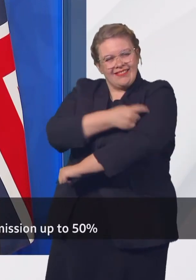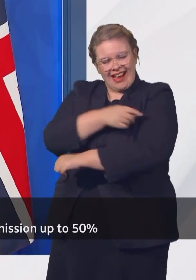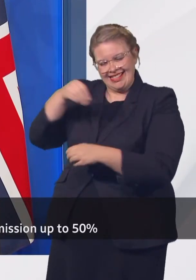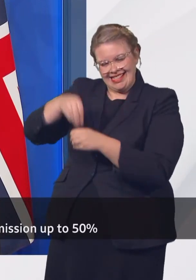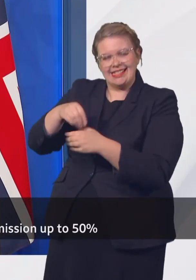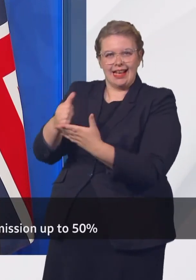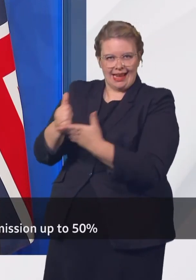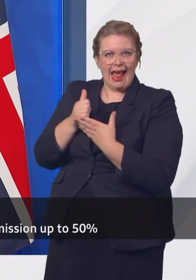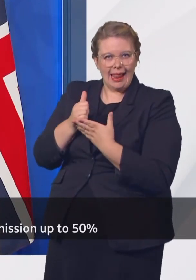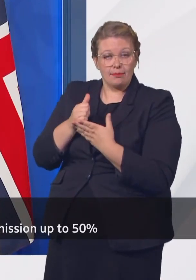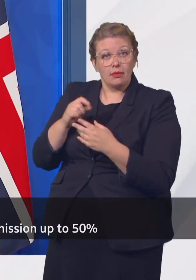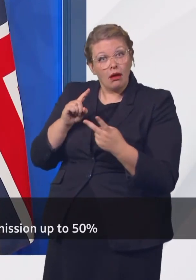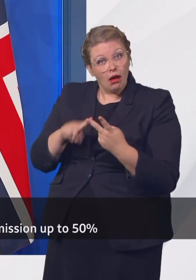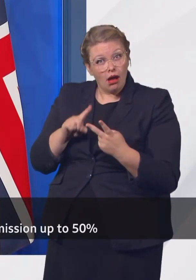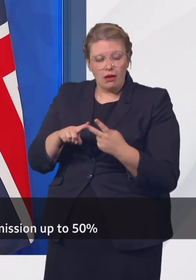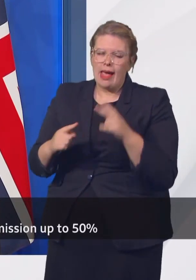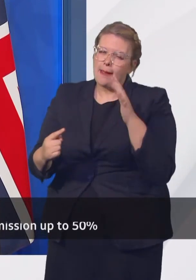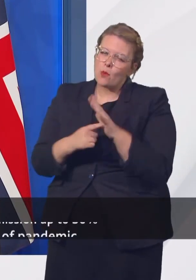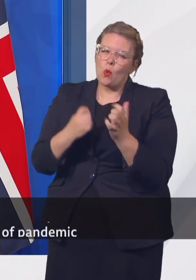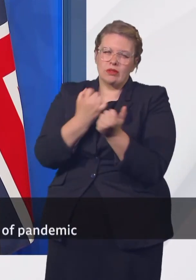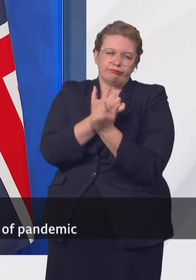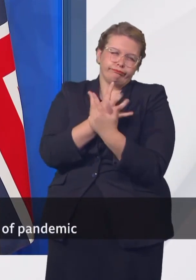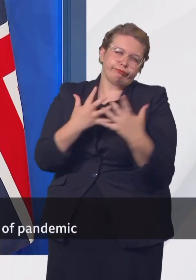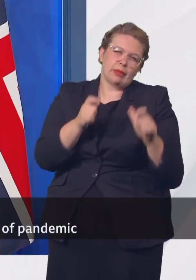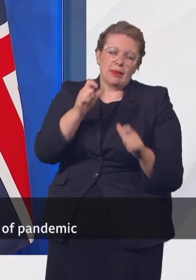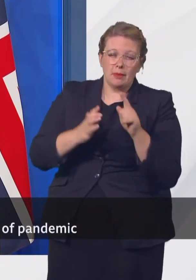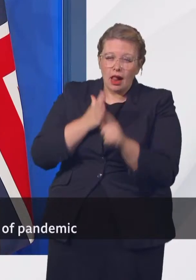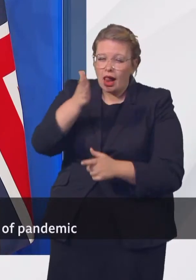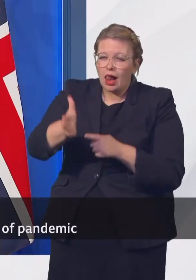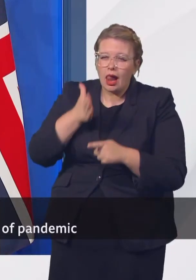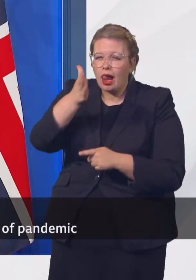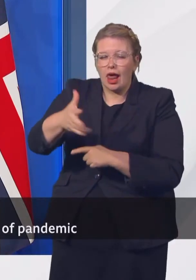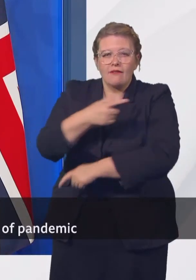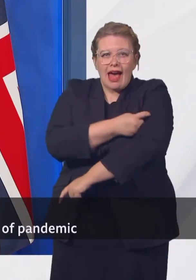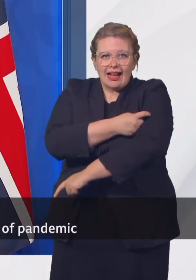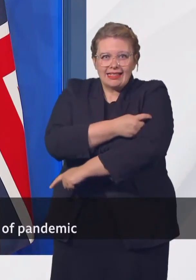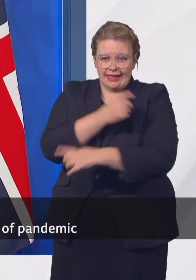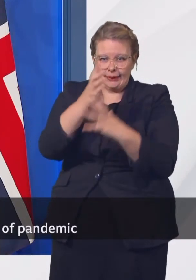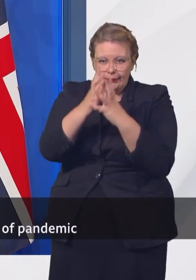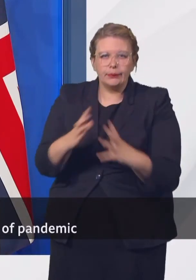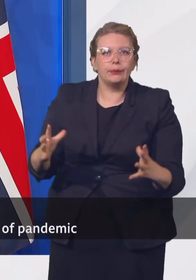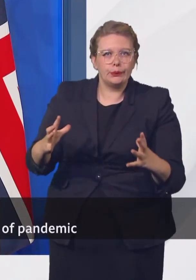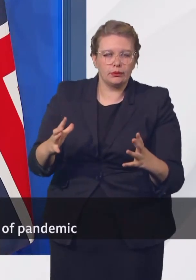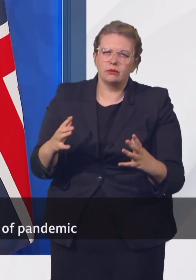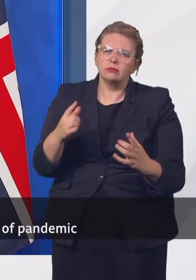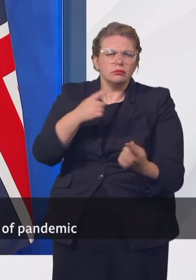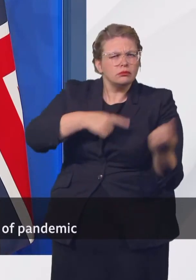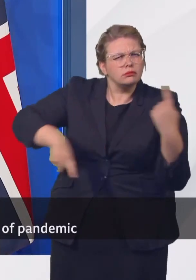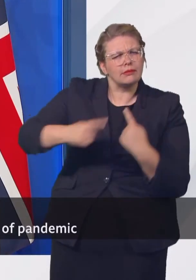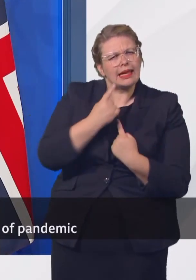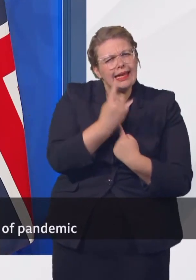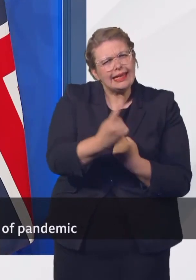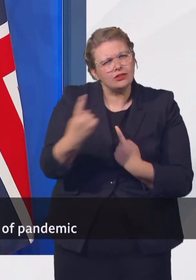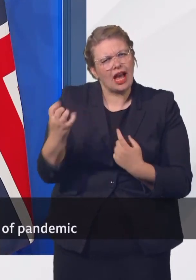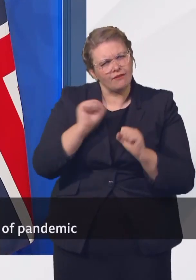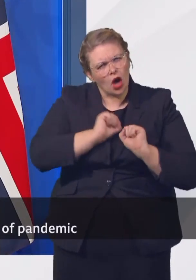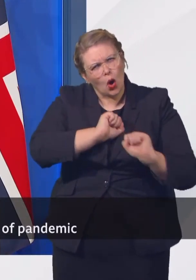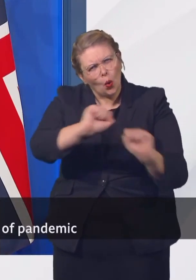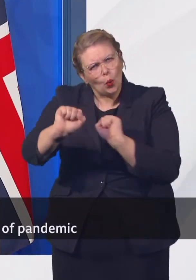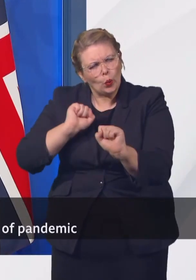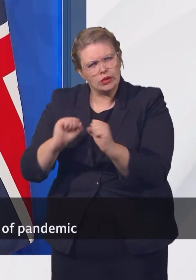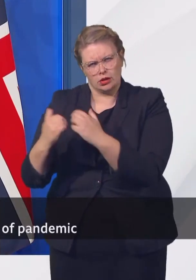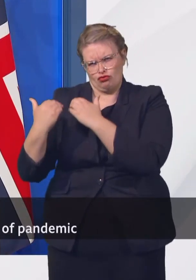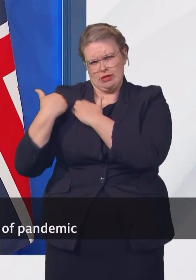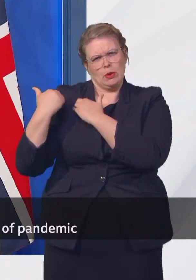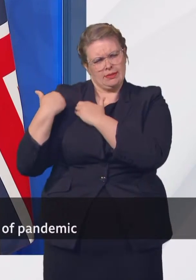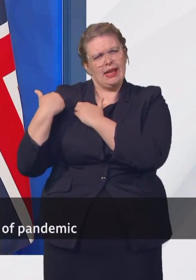And 2, how many people get the jabs. And that, of course, is on all of us. And I just want to turn to the second